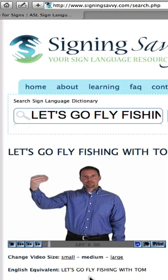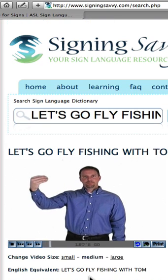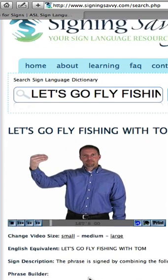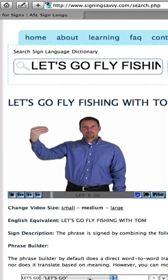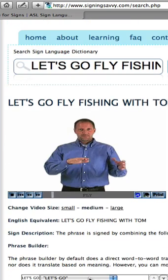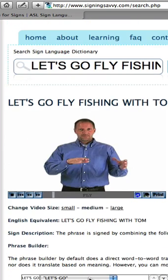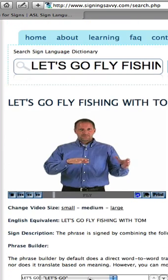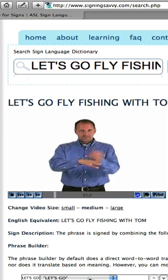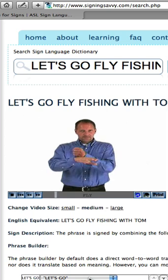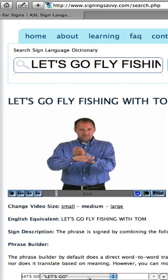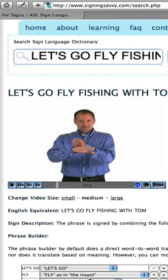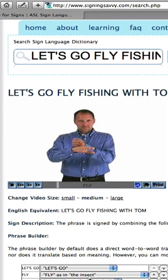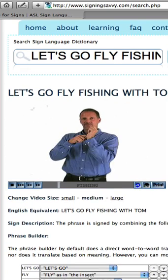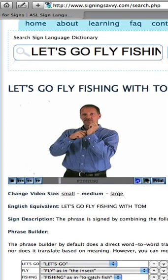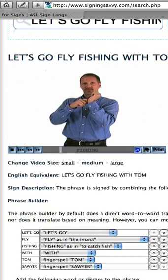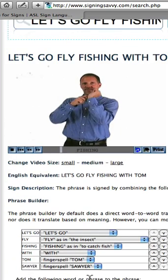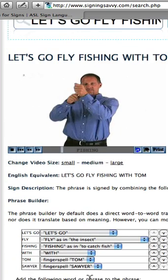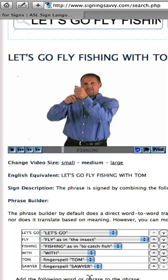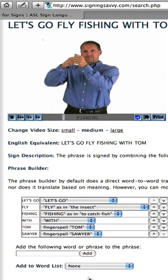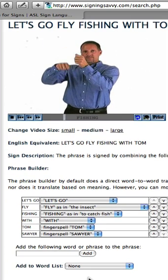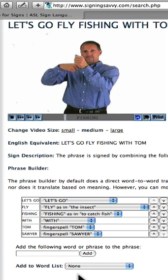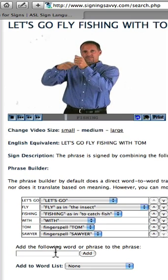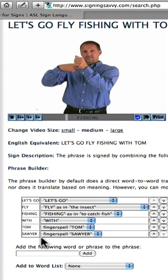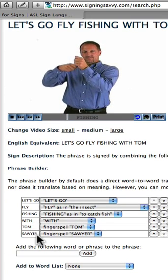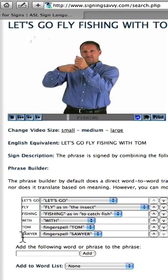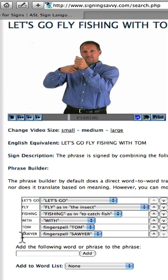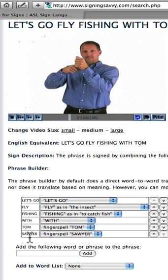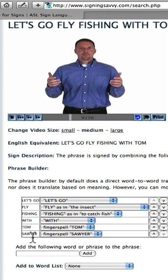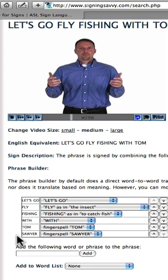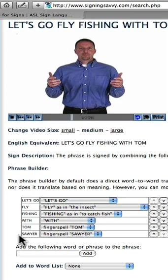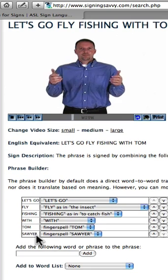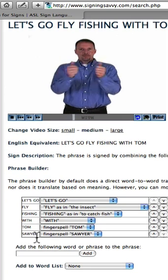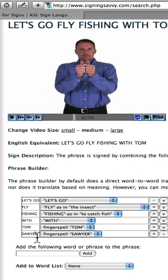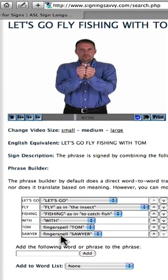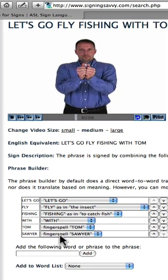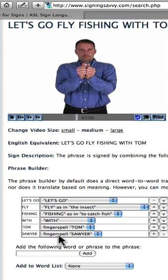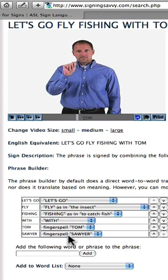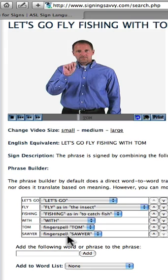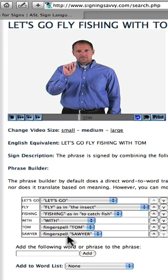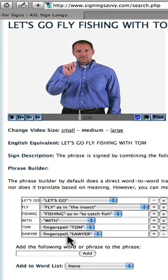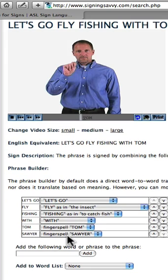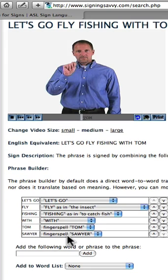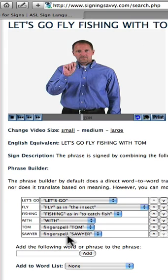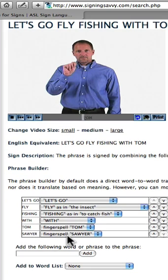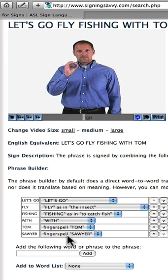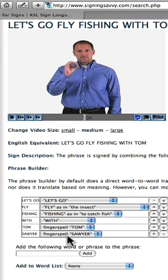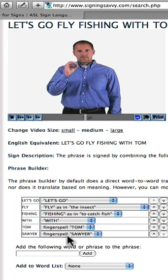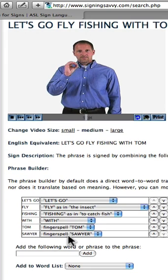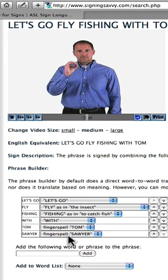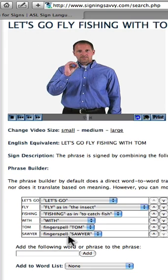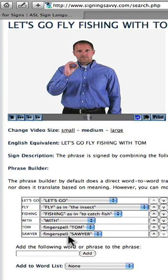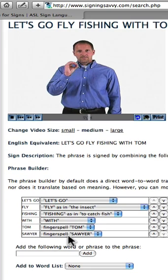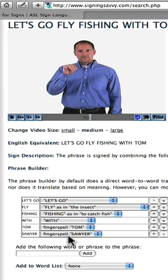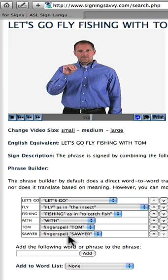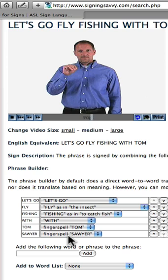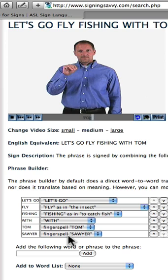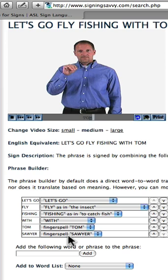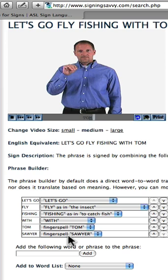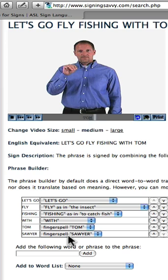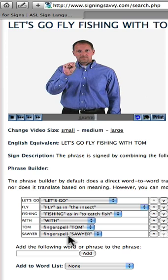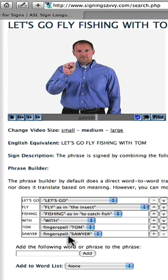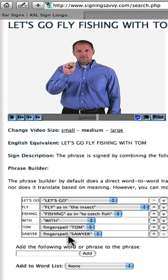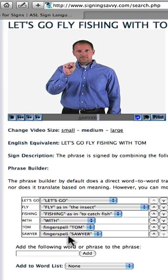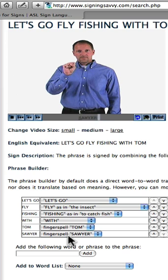Once again, I'll get the resulting sign. In this case, Sawyer is added at the end. And you'll see above